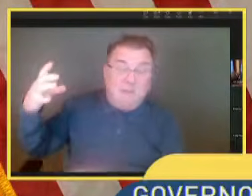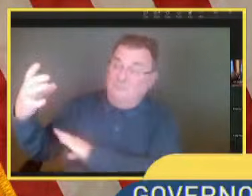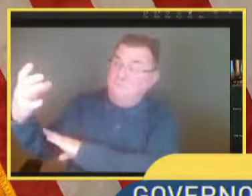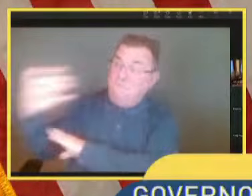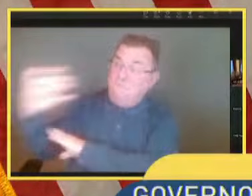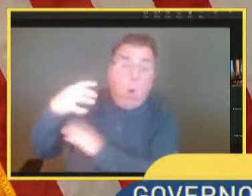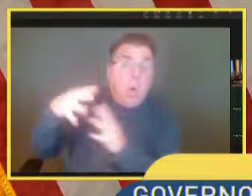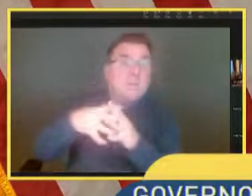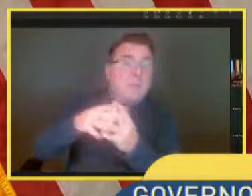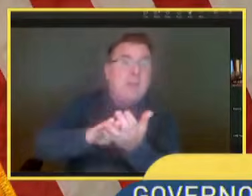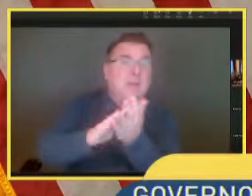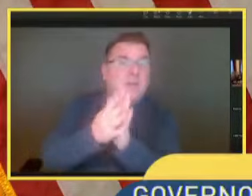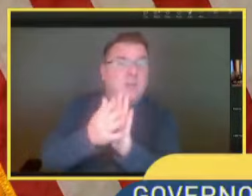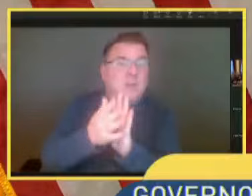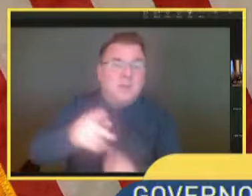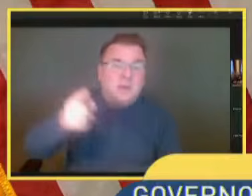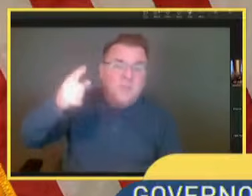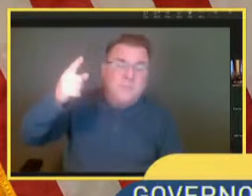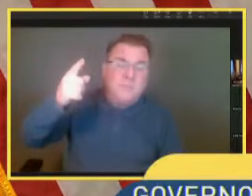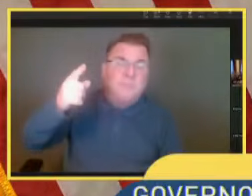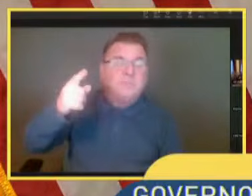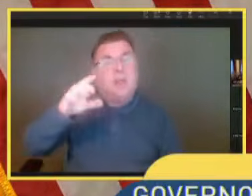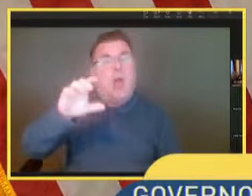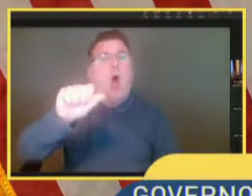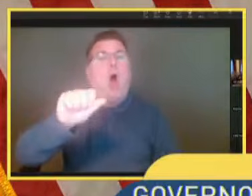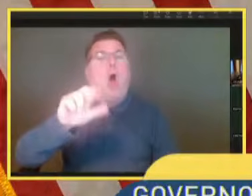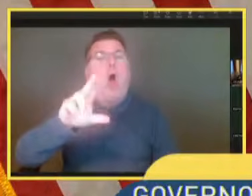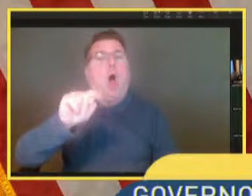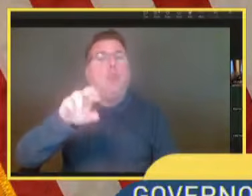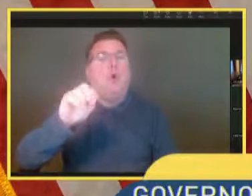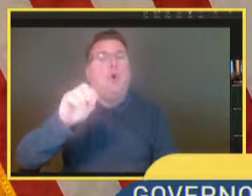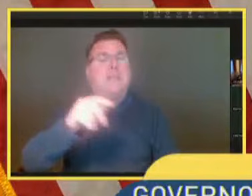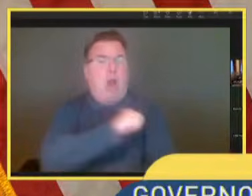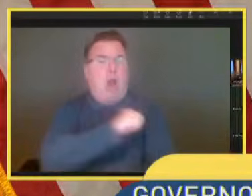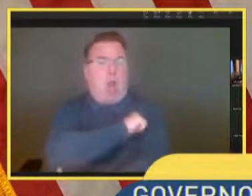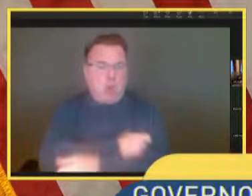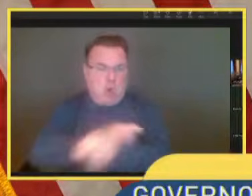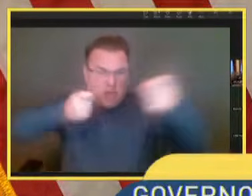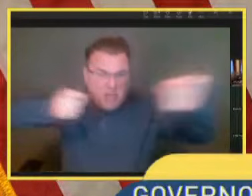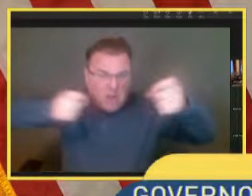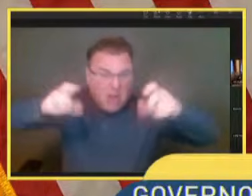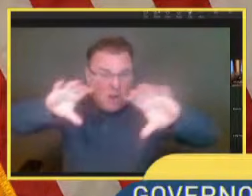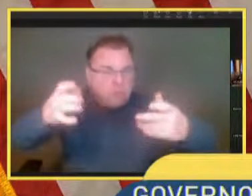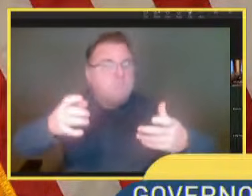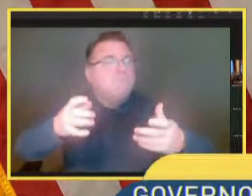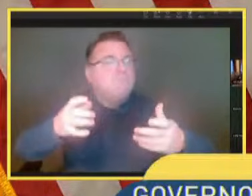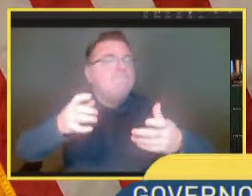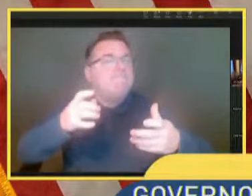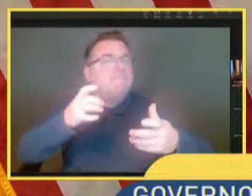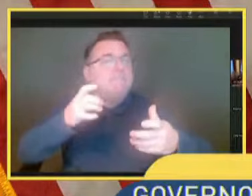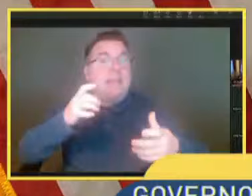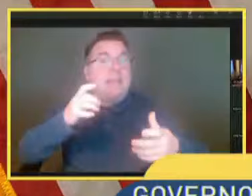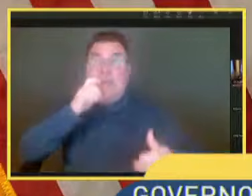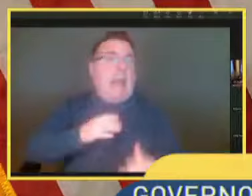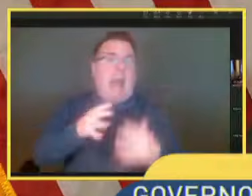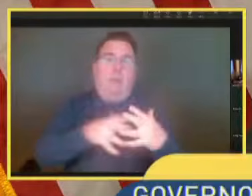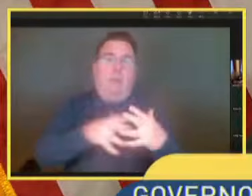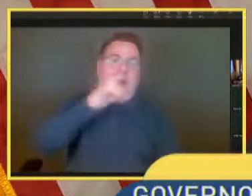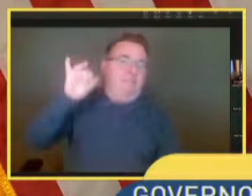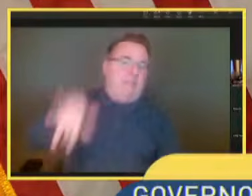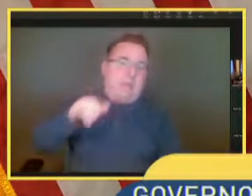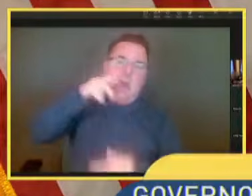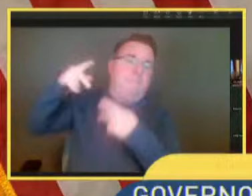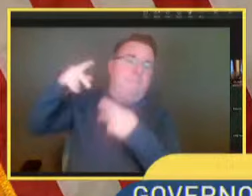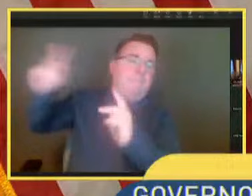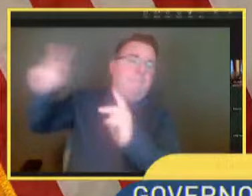regime. That is not our America, and we will not allow this administration to change that. With that, I'm going to turn to Attorney General Brown, who, of